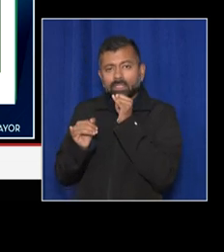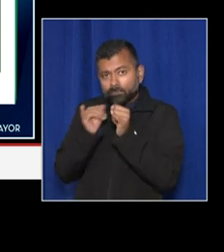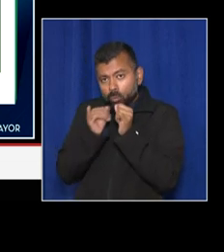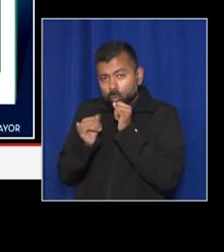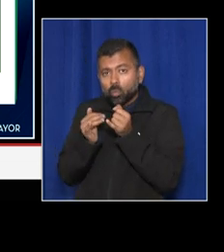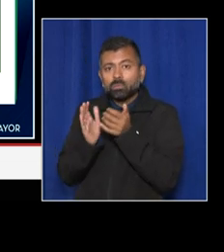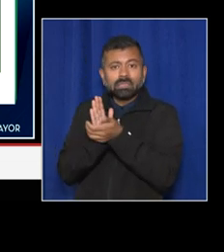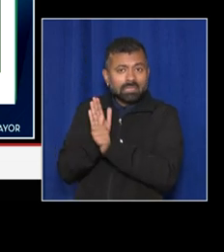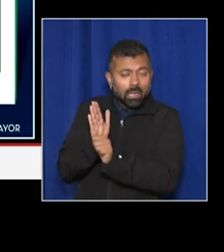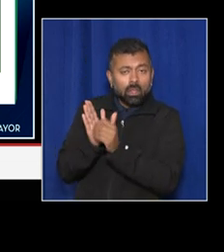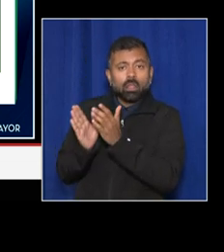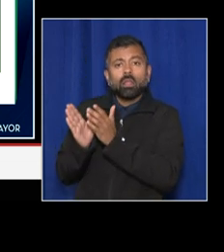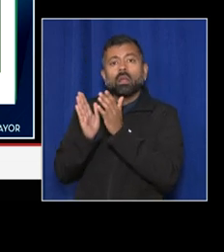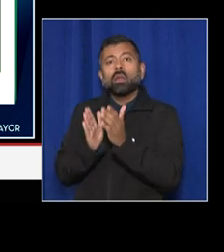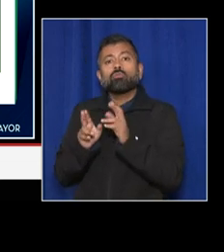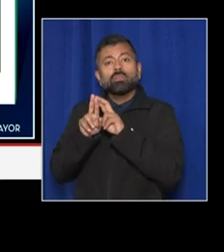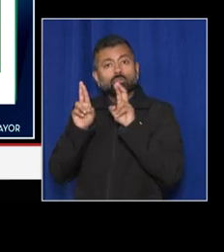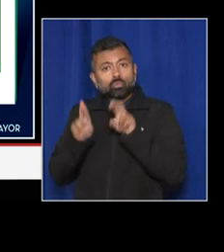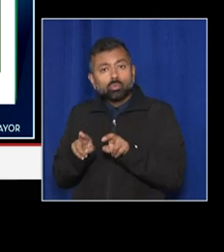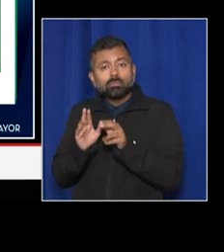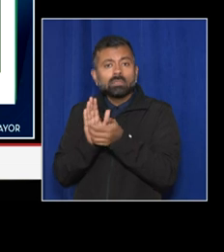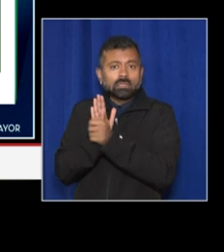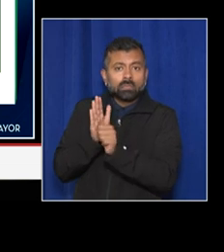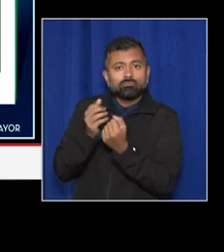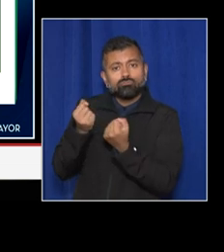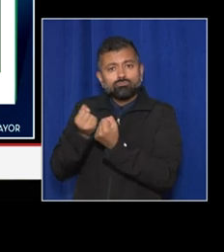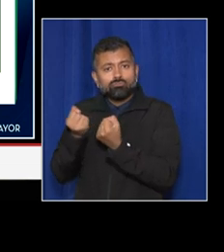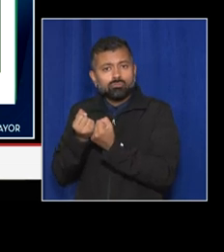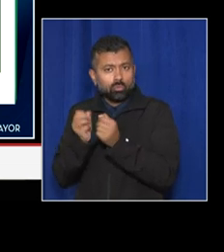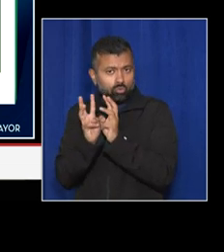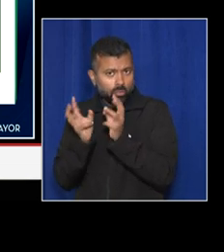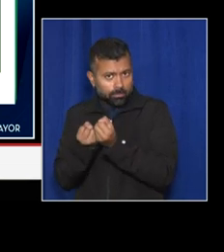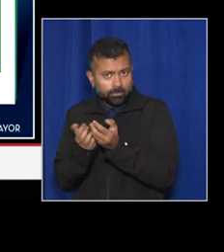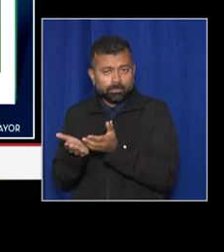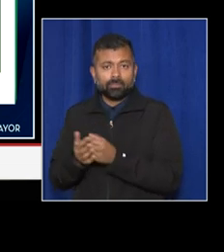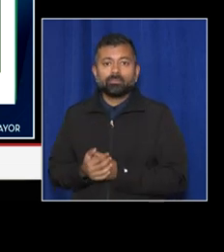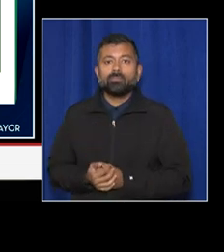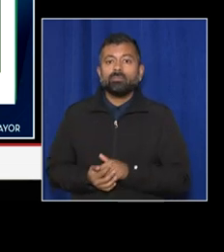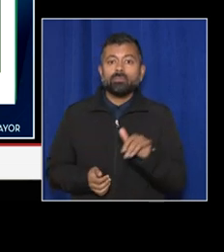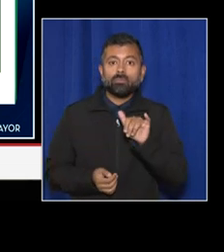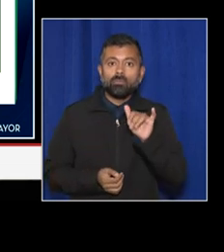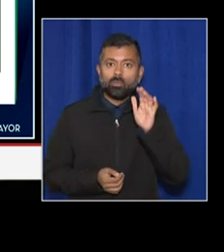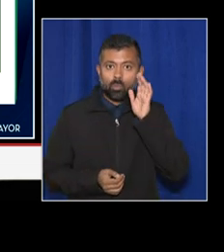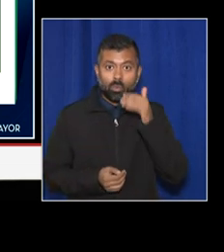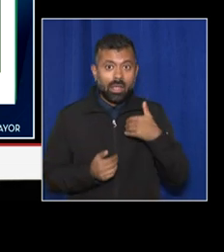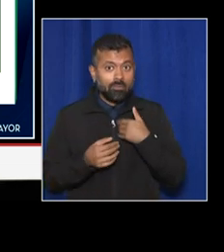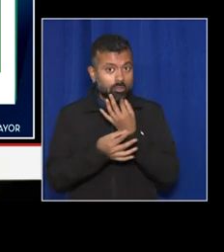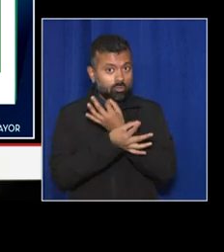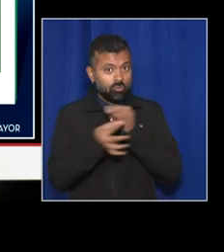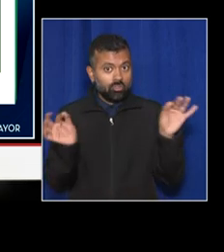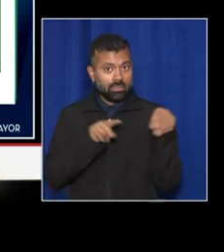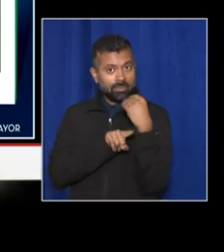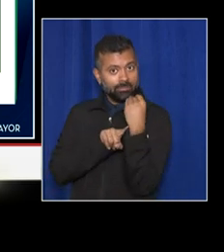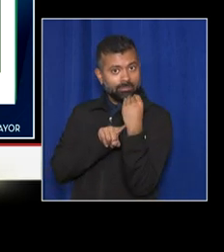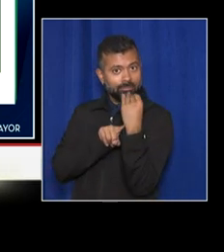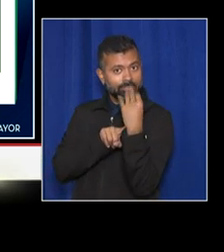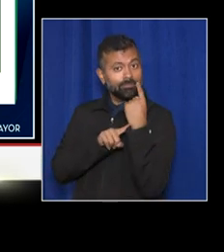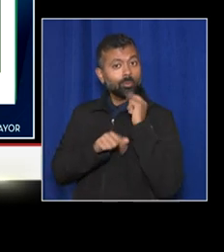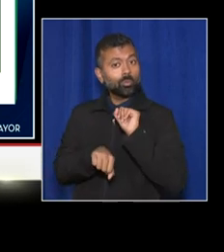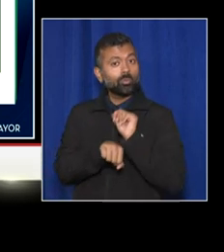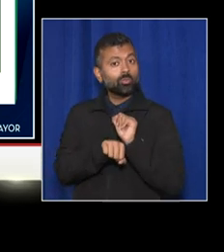skills session. We also will make available professional headshots and assistance with creating a LinkedIn